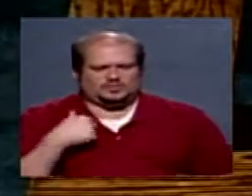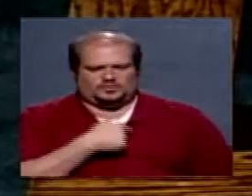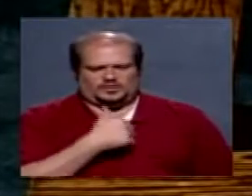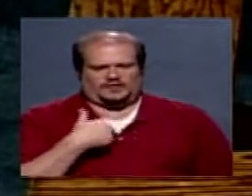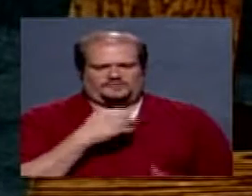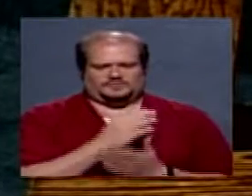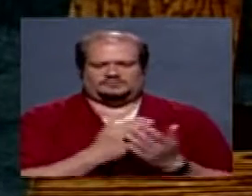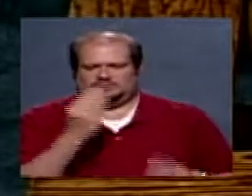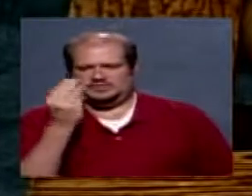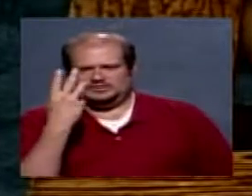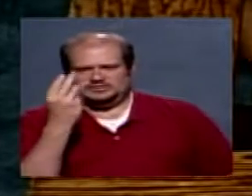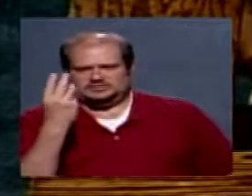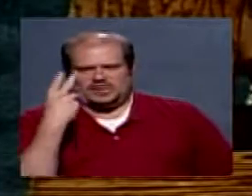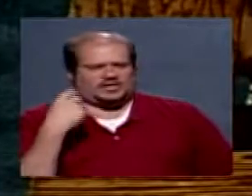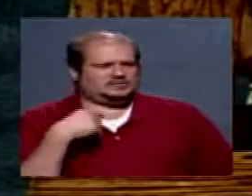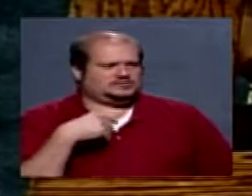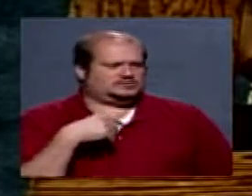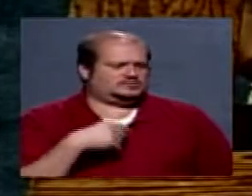of the slides?